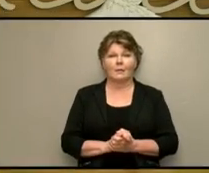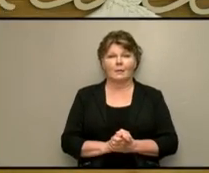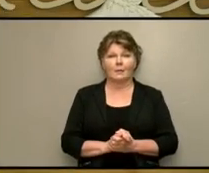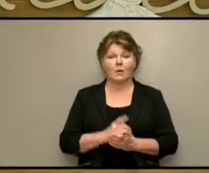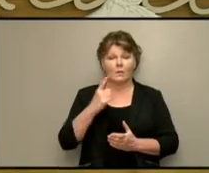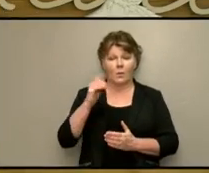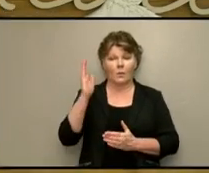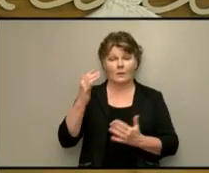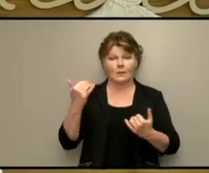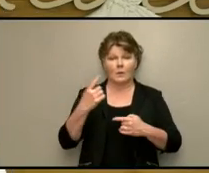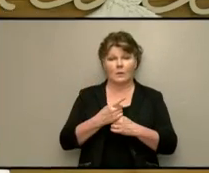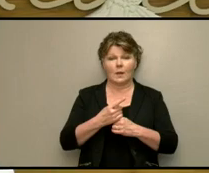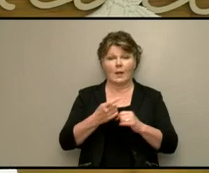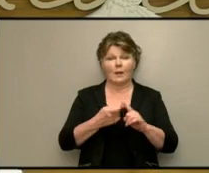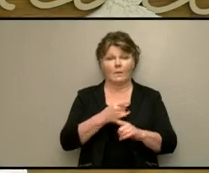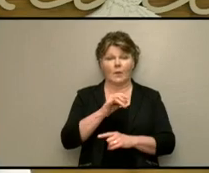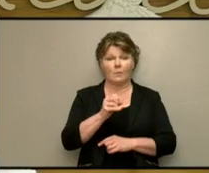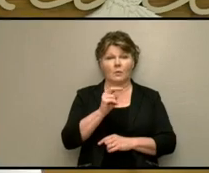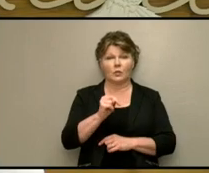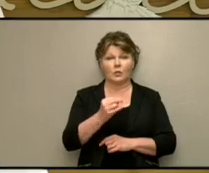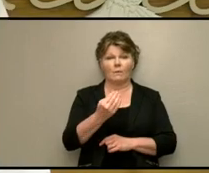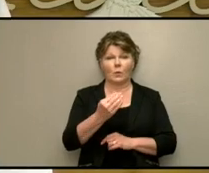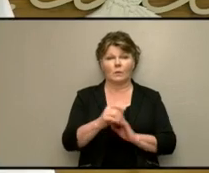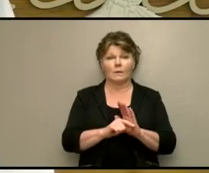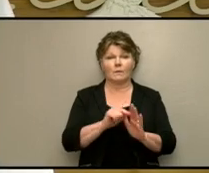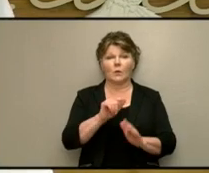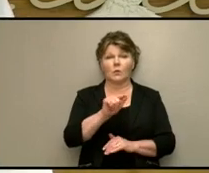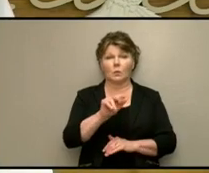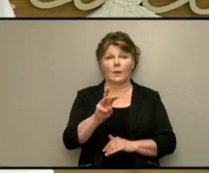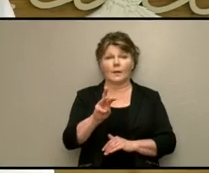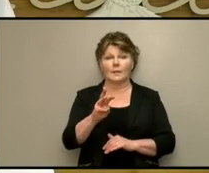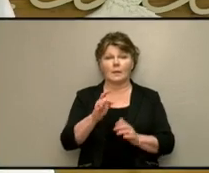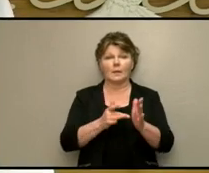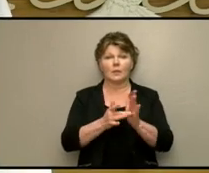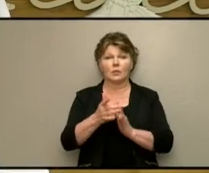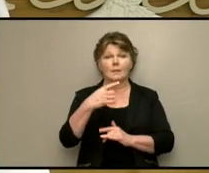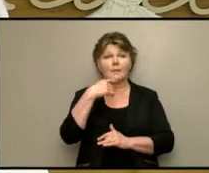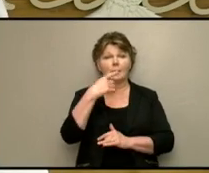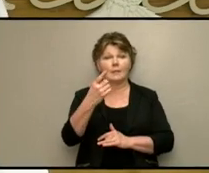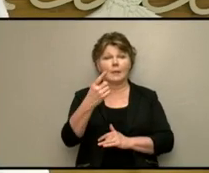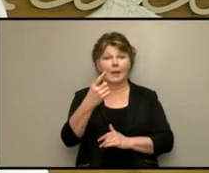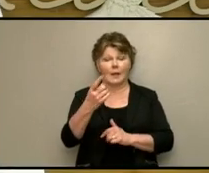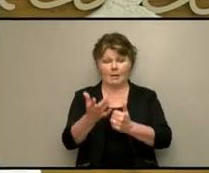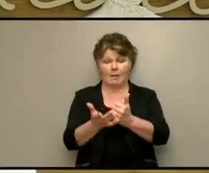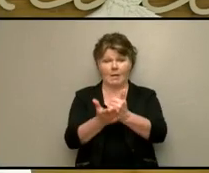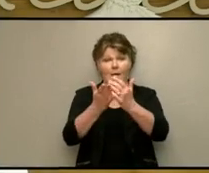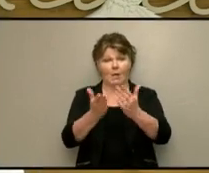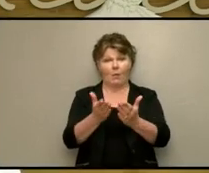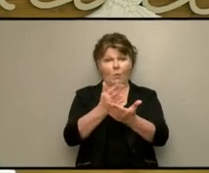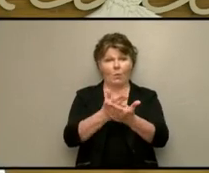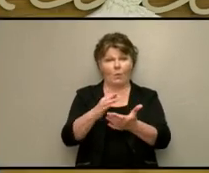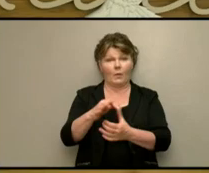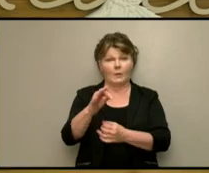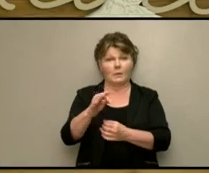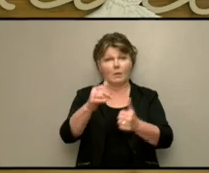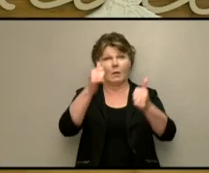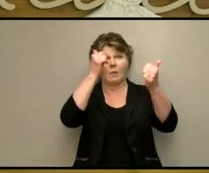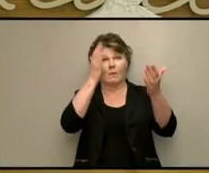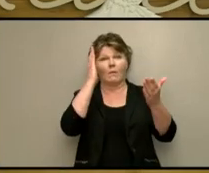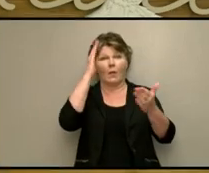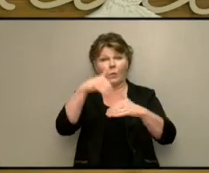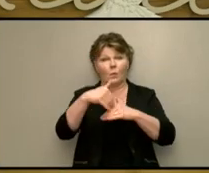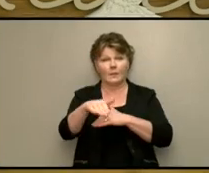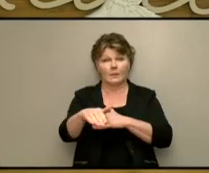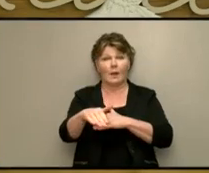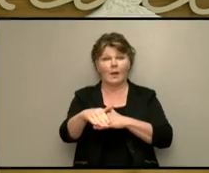message today is John 14, verse 26. Jesus said, But the Helper, the Holy Spirit, whom the Father will send in